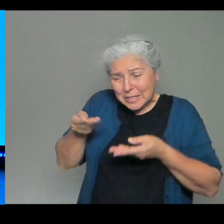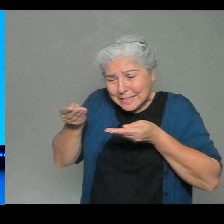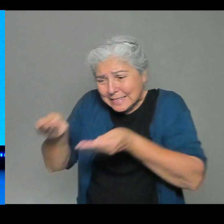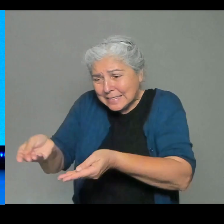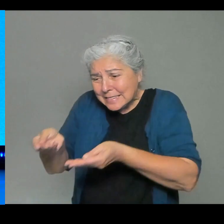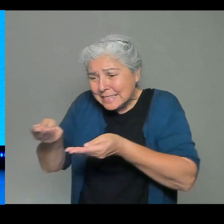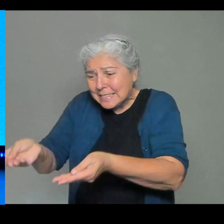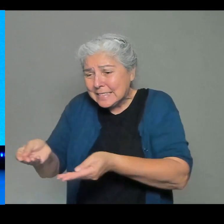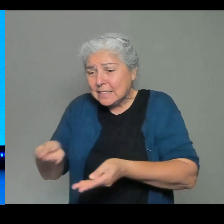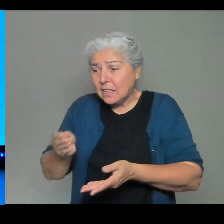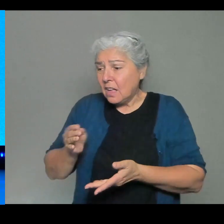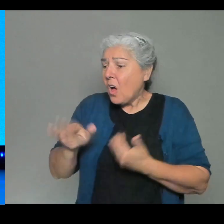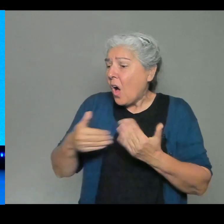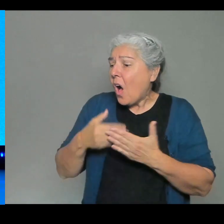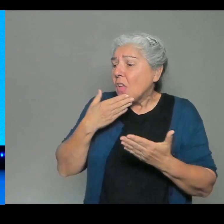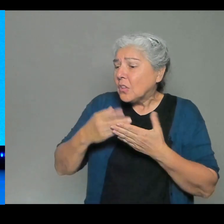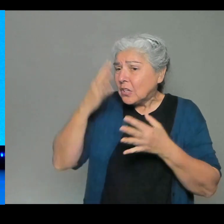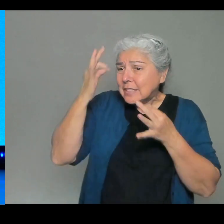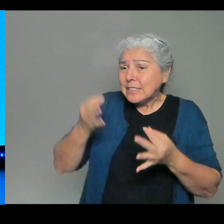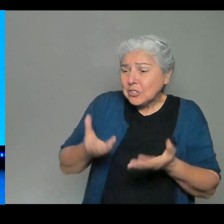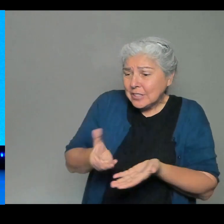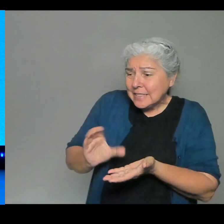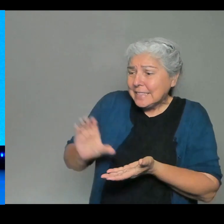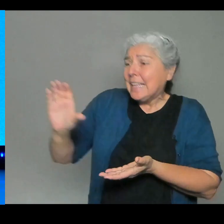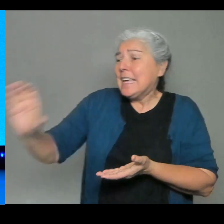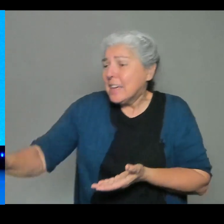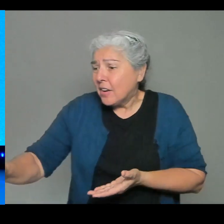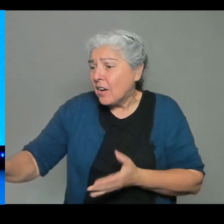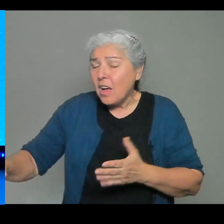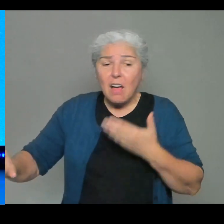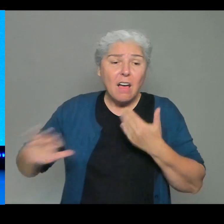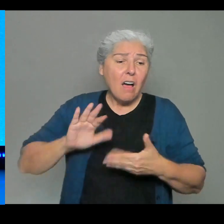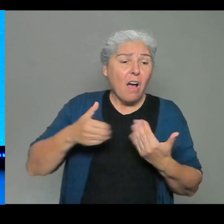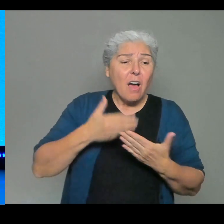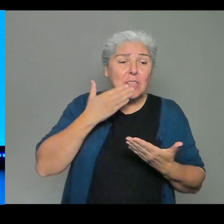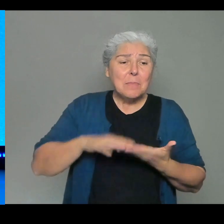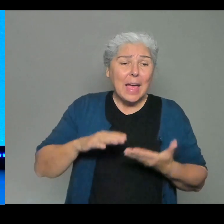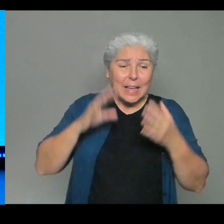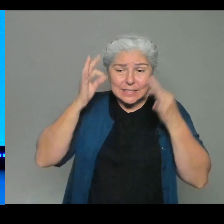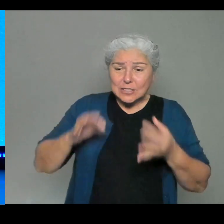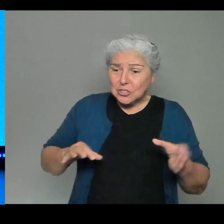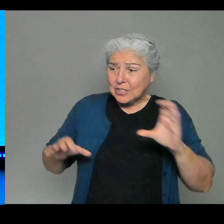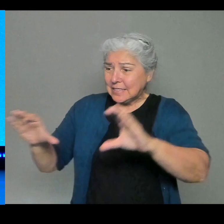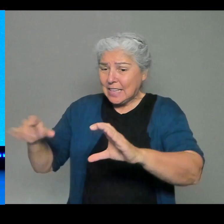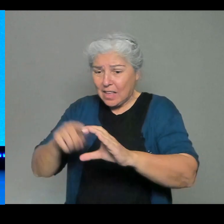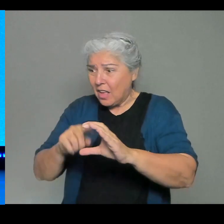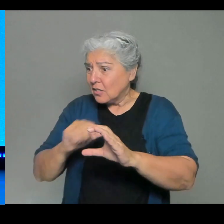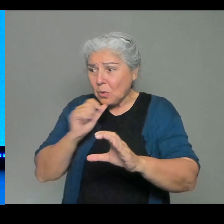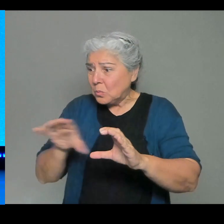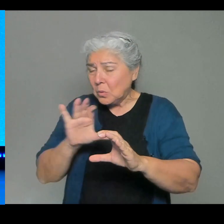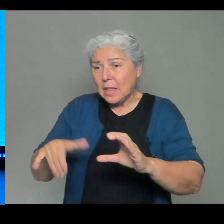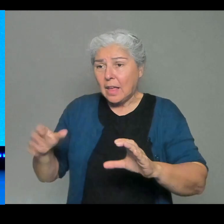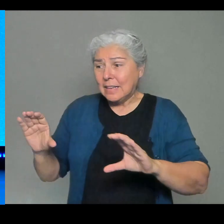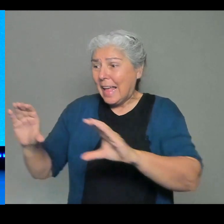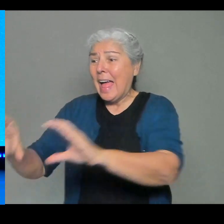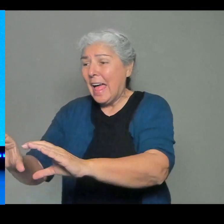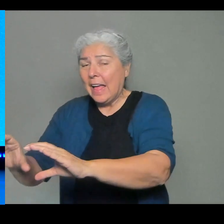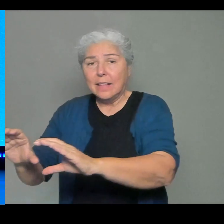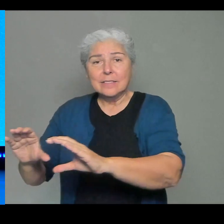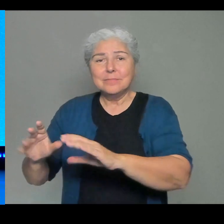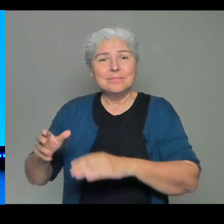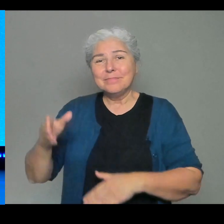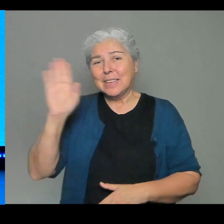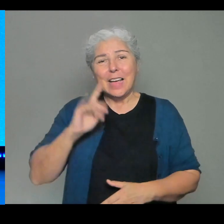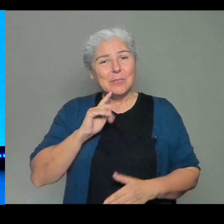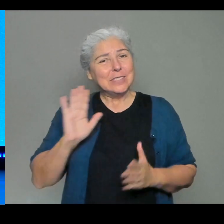head. Here's all the decisions you want to make, and here's all the decisions you don't want to make. And then one day God's going to say to you, you need to let